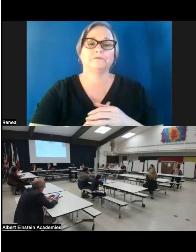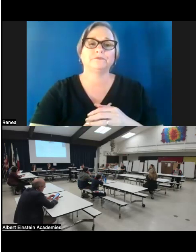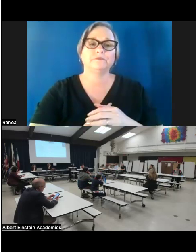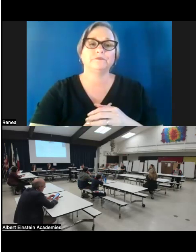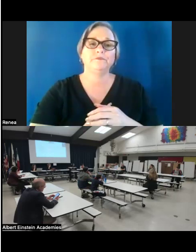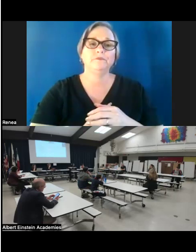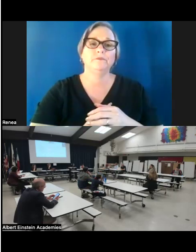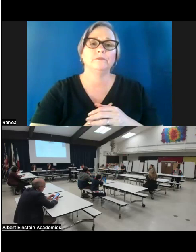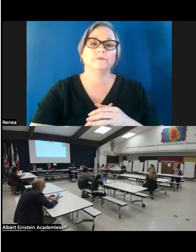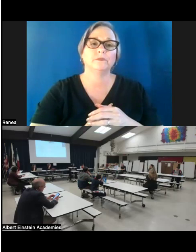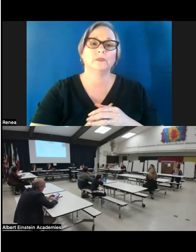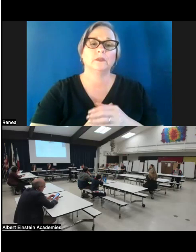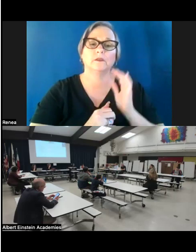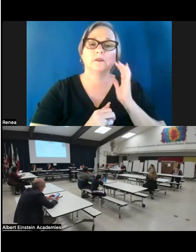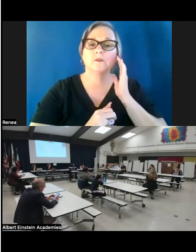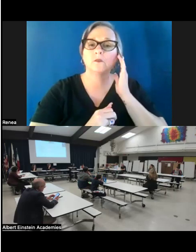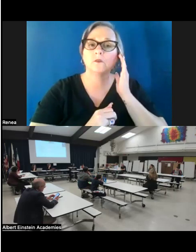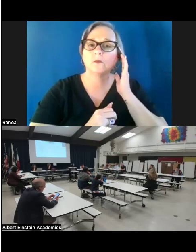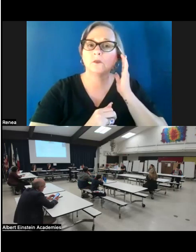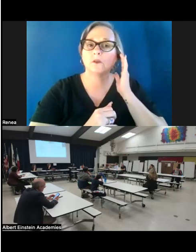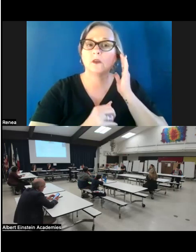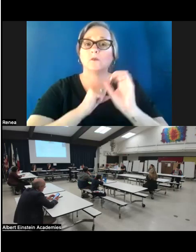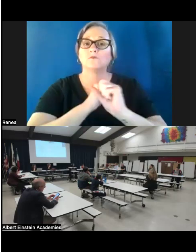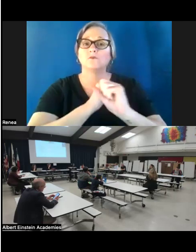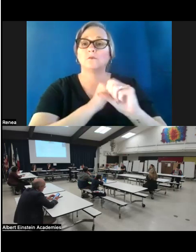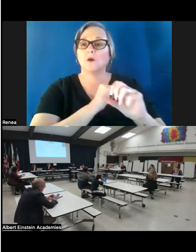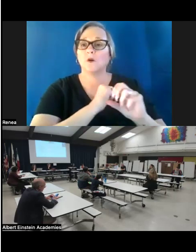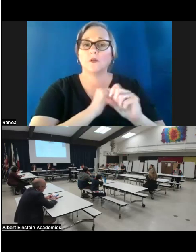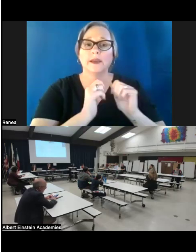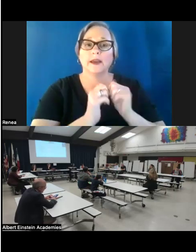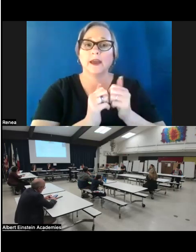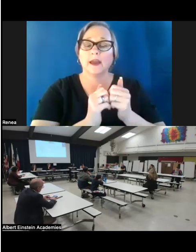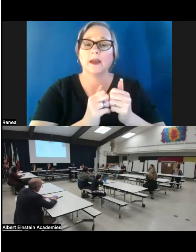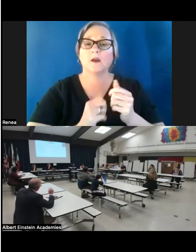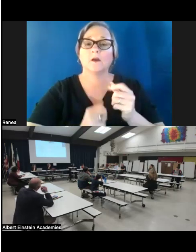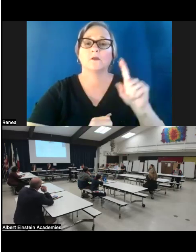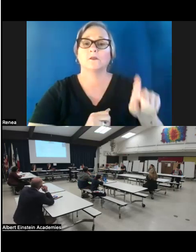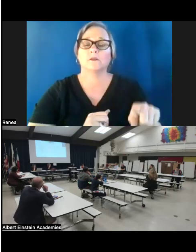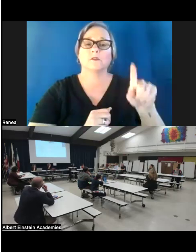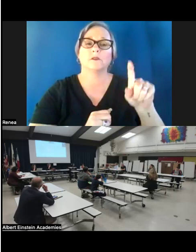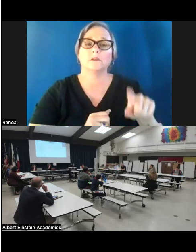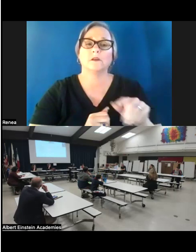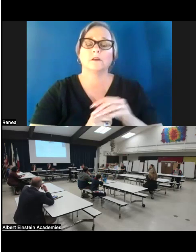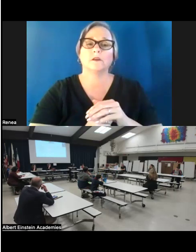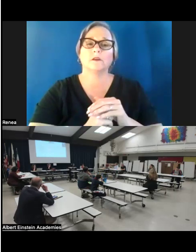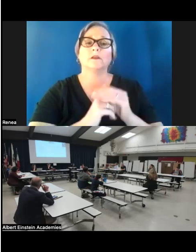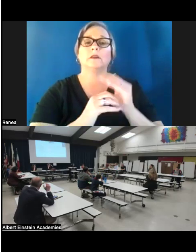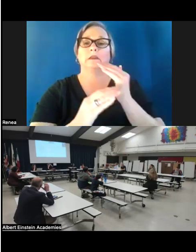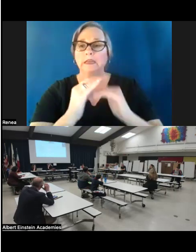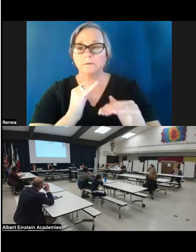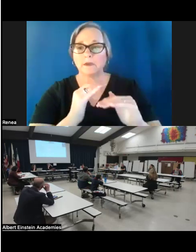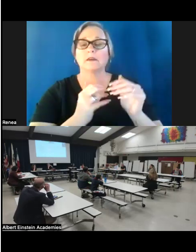And we're promoting this through, I'll have a robocall from Dr. Sharetta, emails, text, social media,